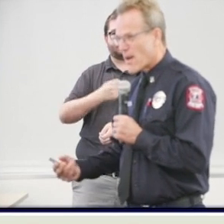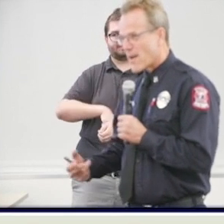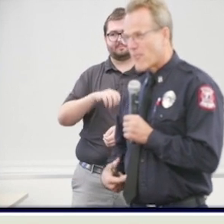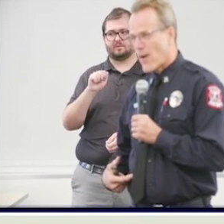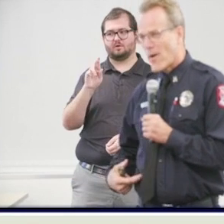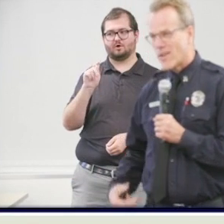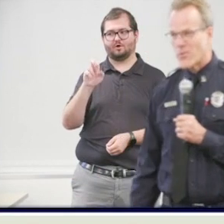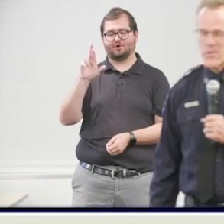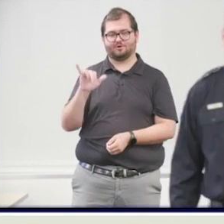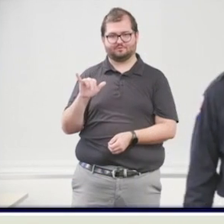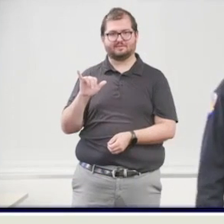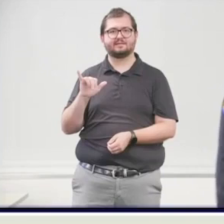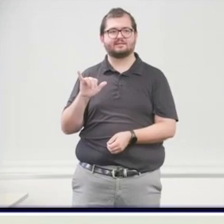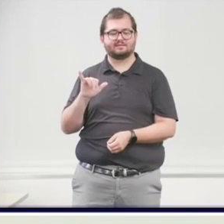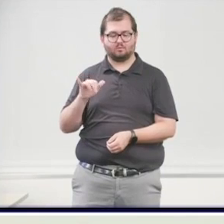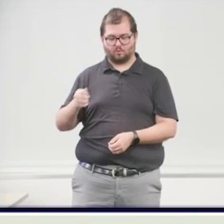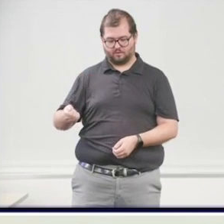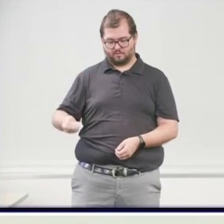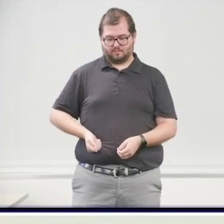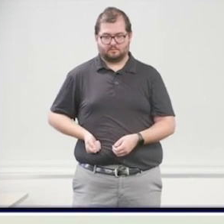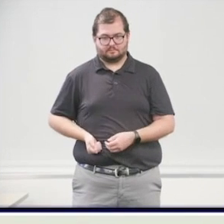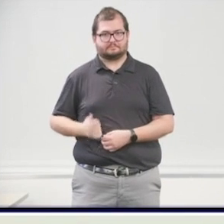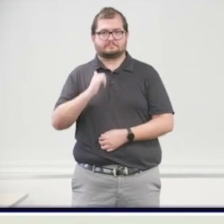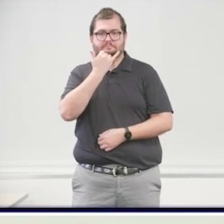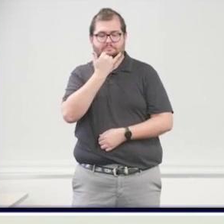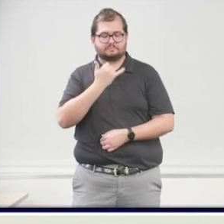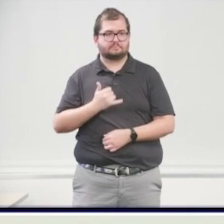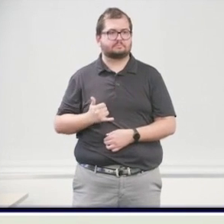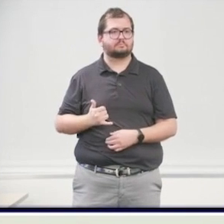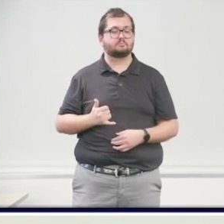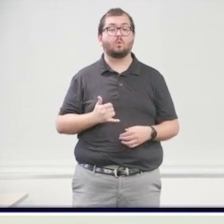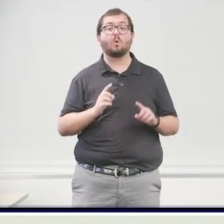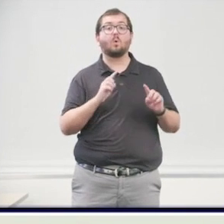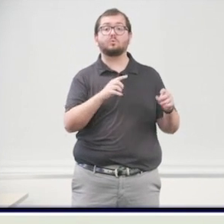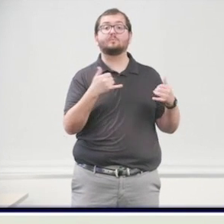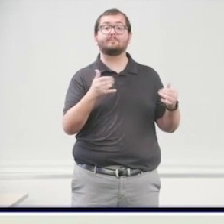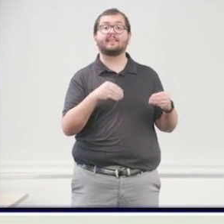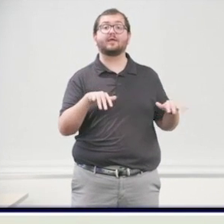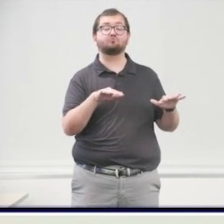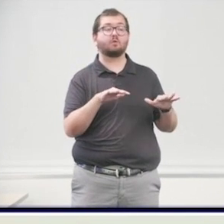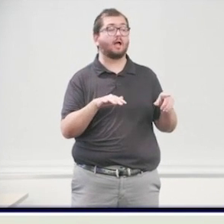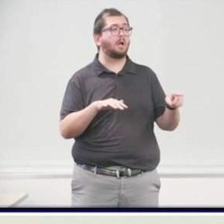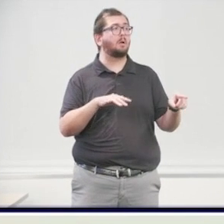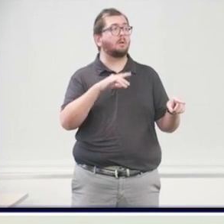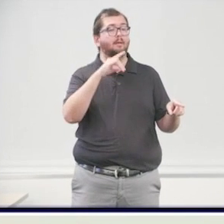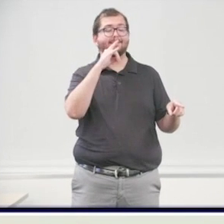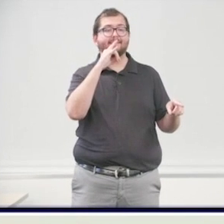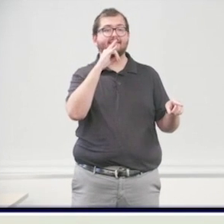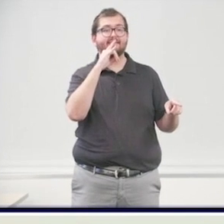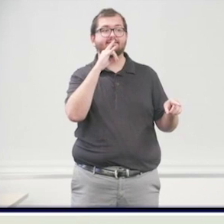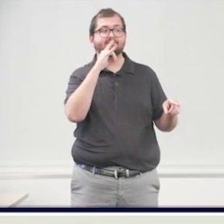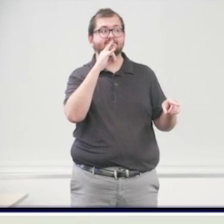into a knife that went into his abdomen, or going to a playground where a kid fell